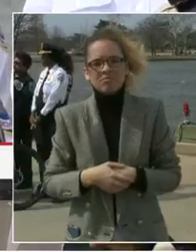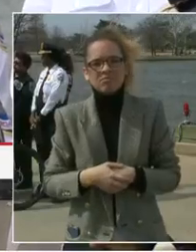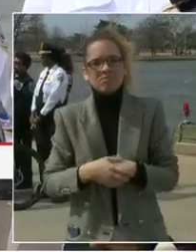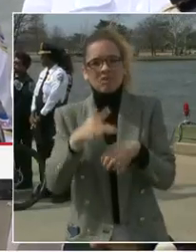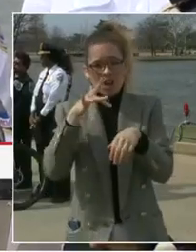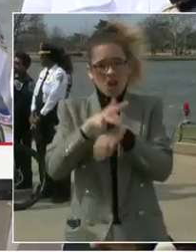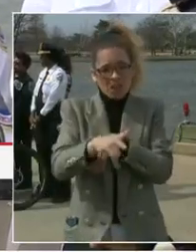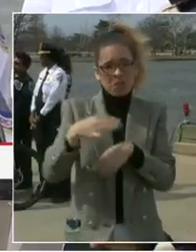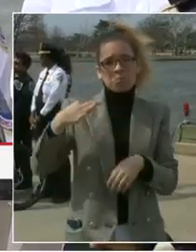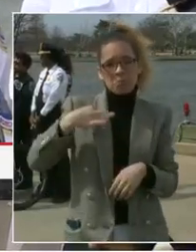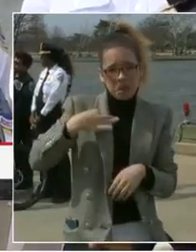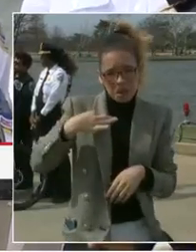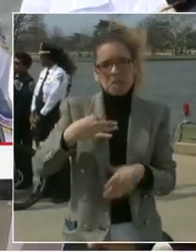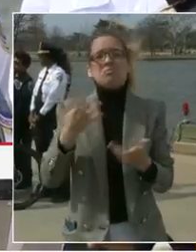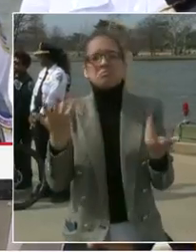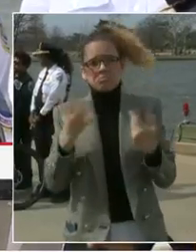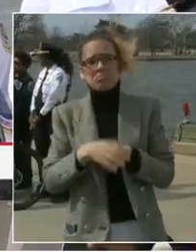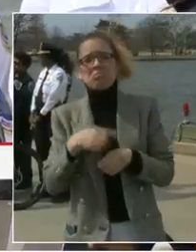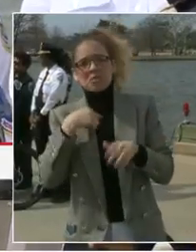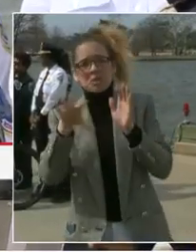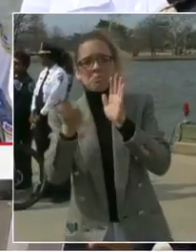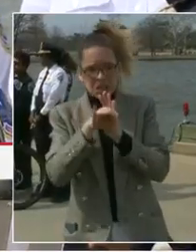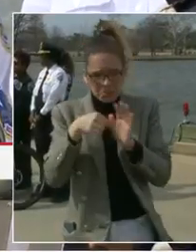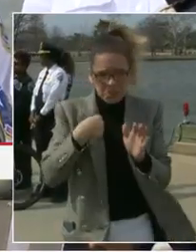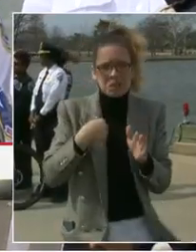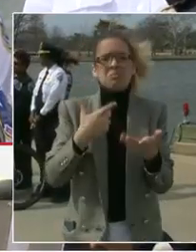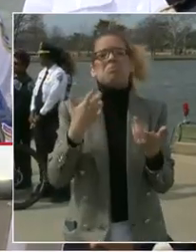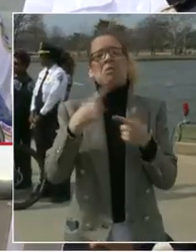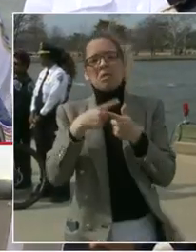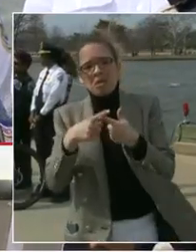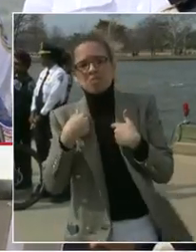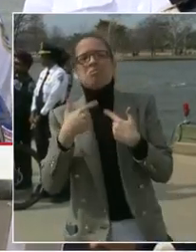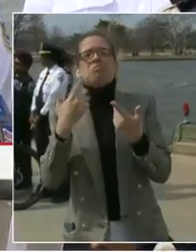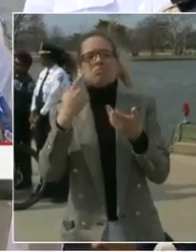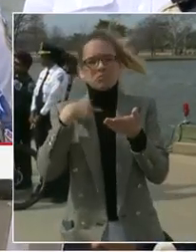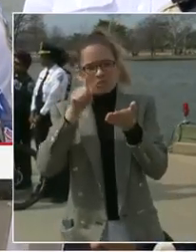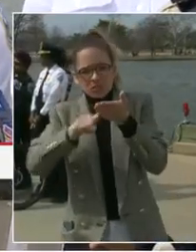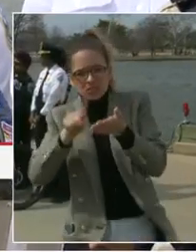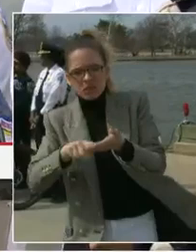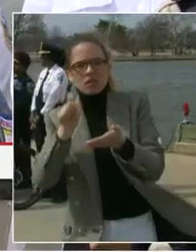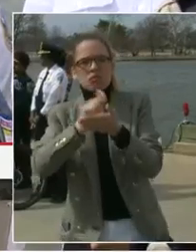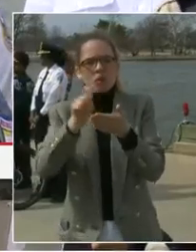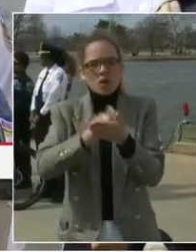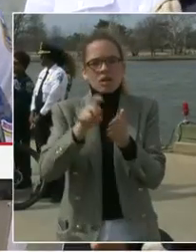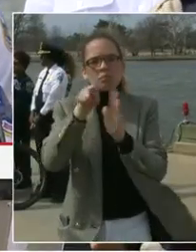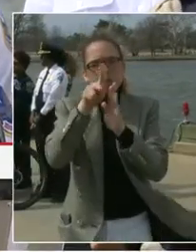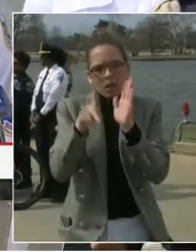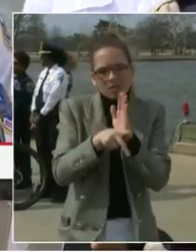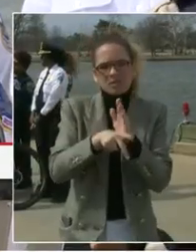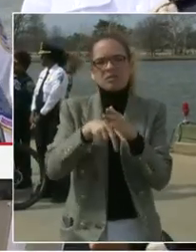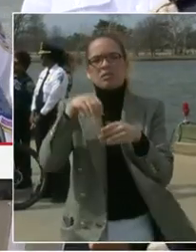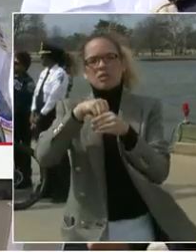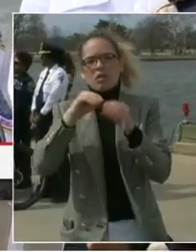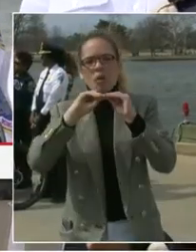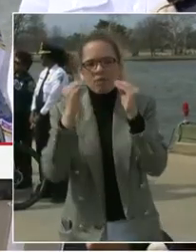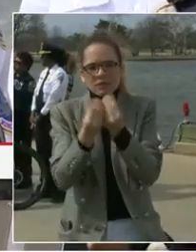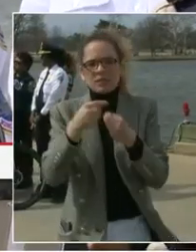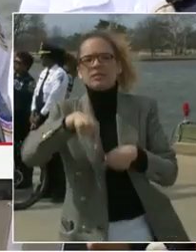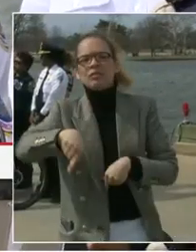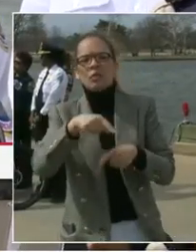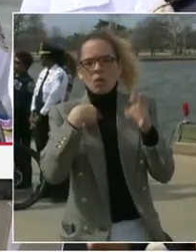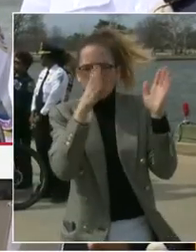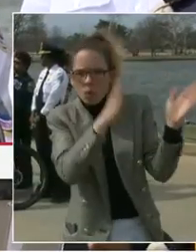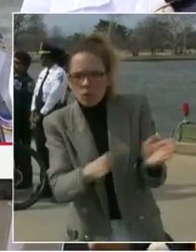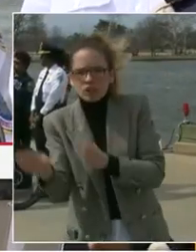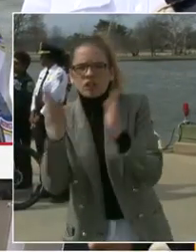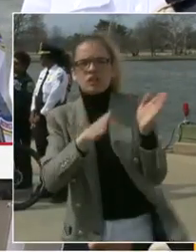and was selected for. Among them, a position in research and writing department policies and directives in the former Office of Organizational Development. Many of the policies I